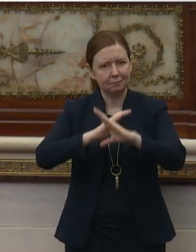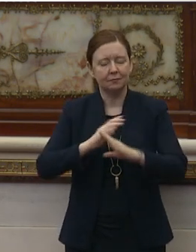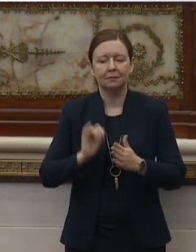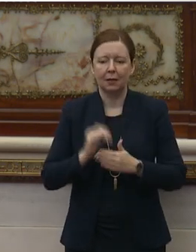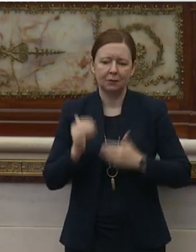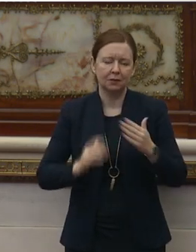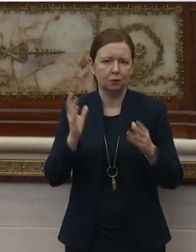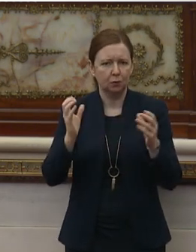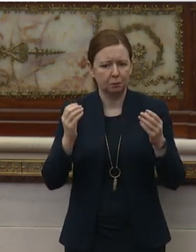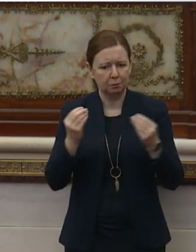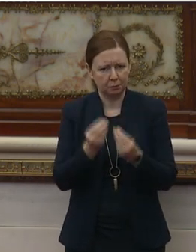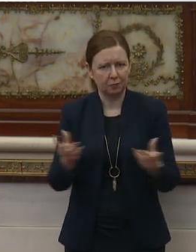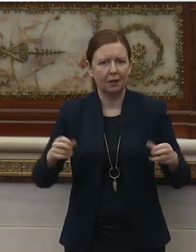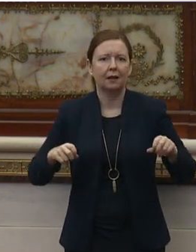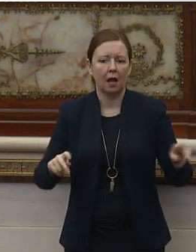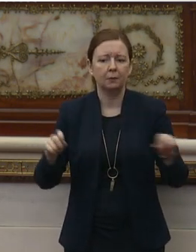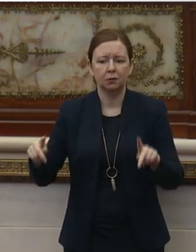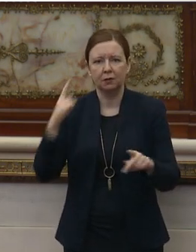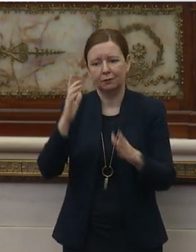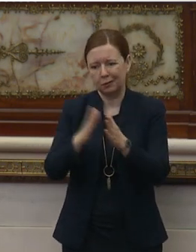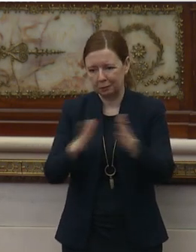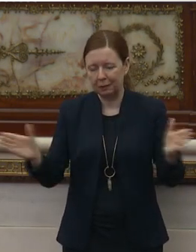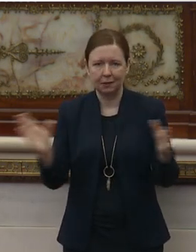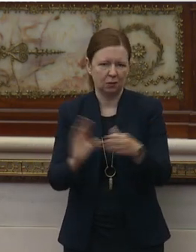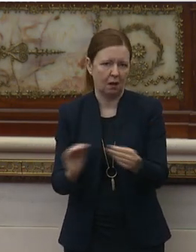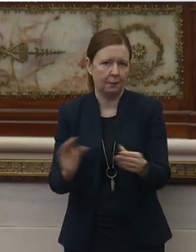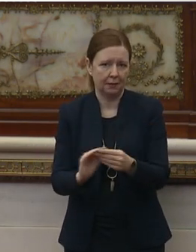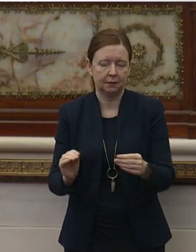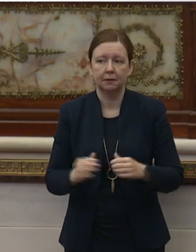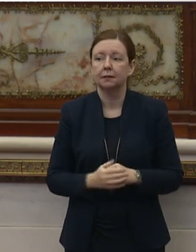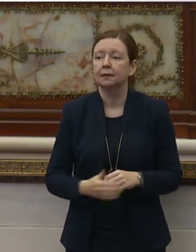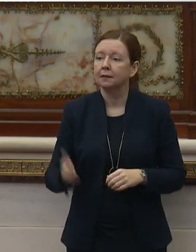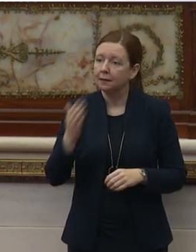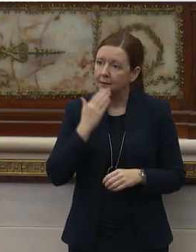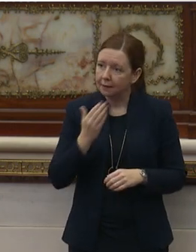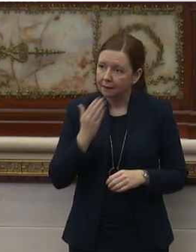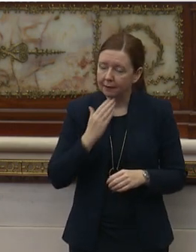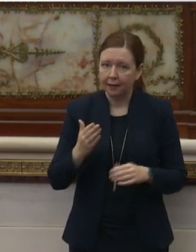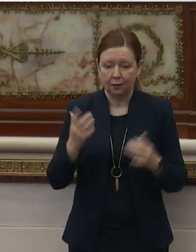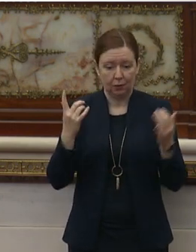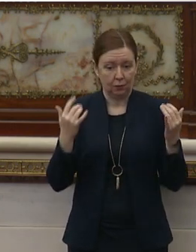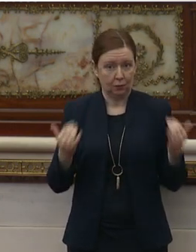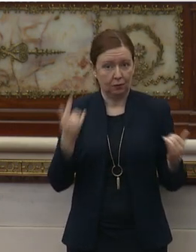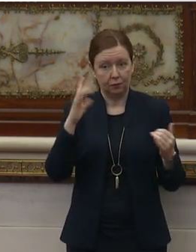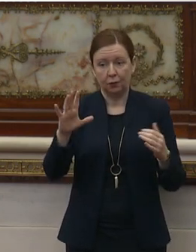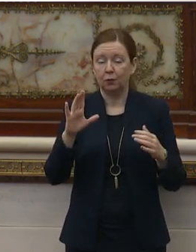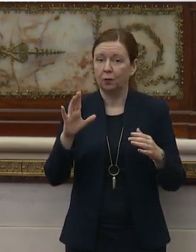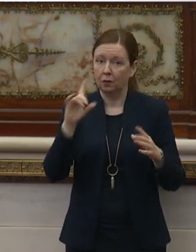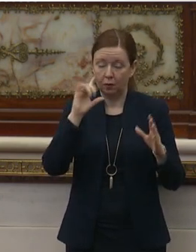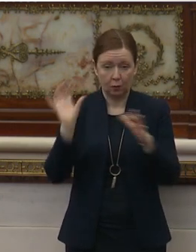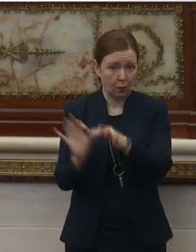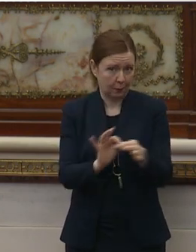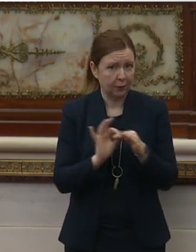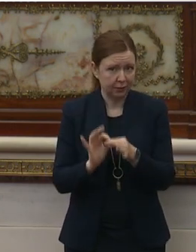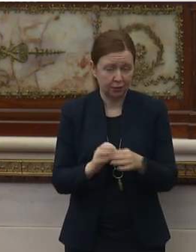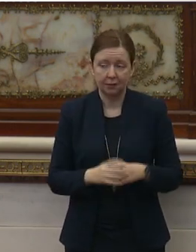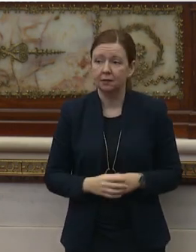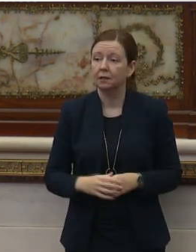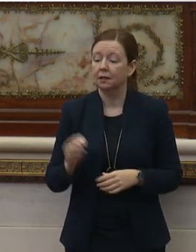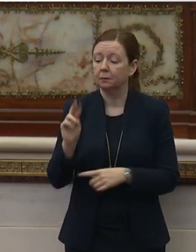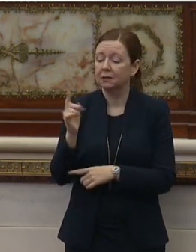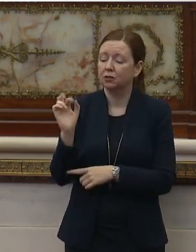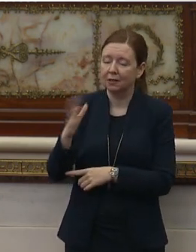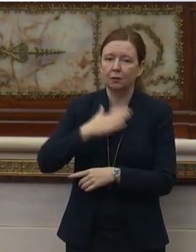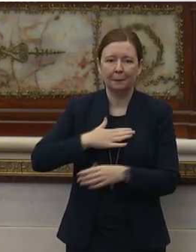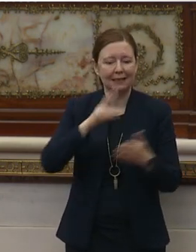will provide an opportunity for the public to comment. Thank you in advance for your anticipated cooperation. And Mr. Decker,